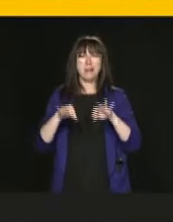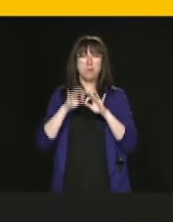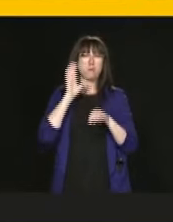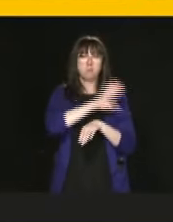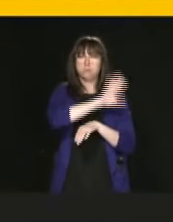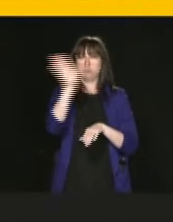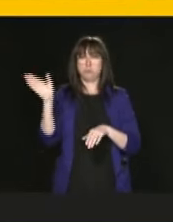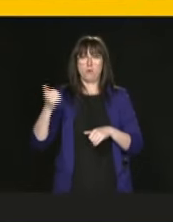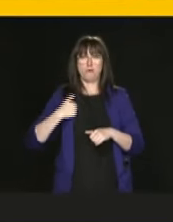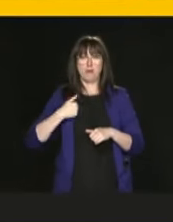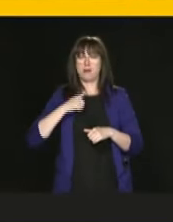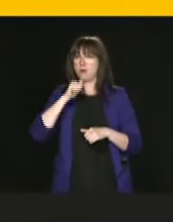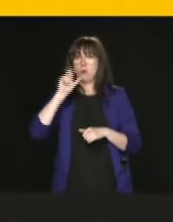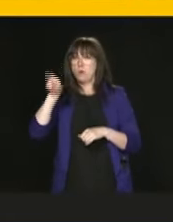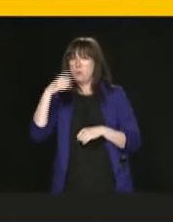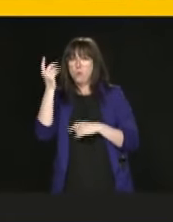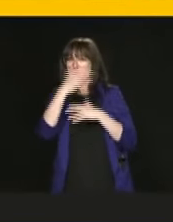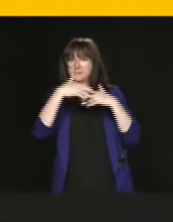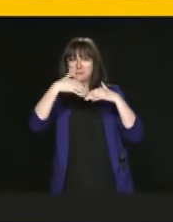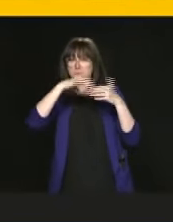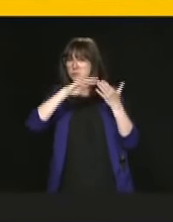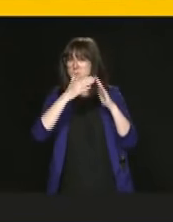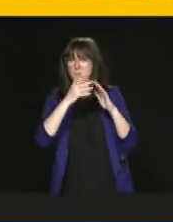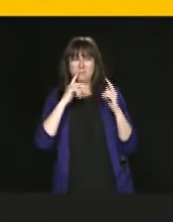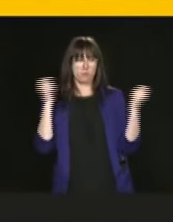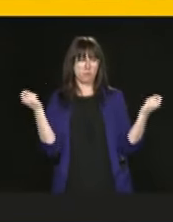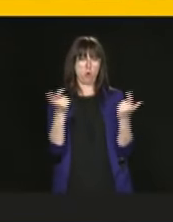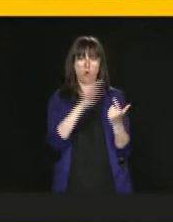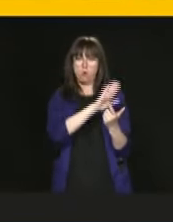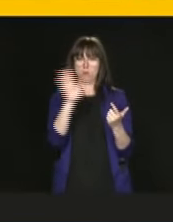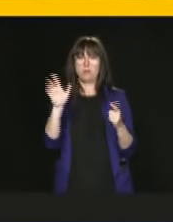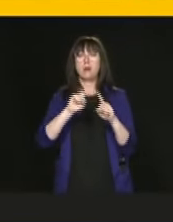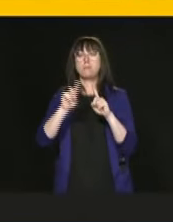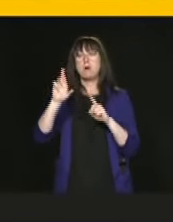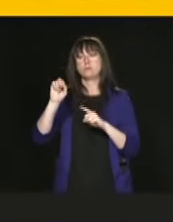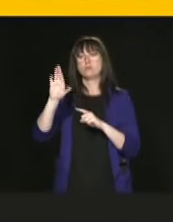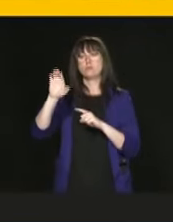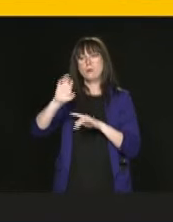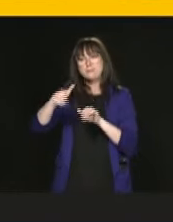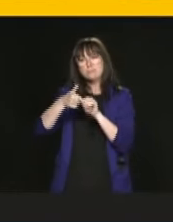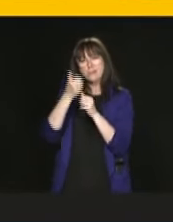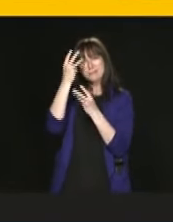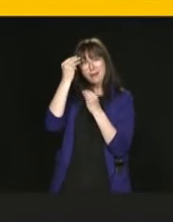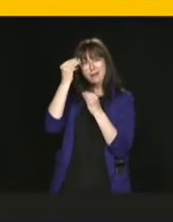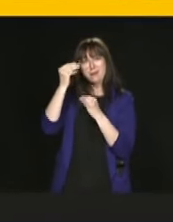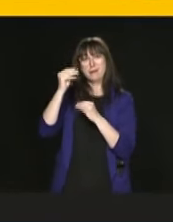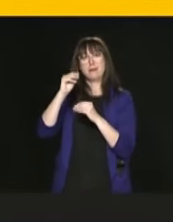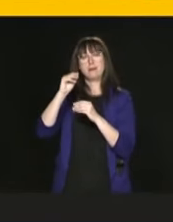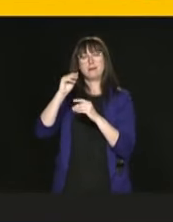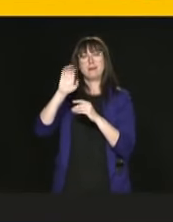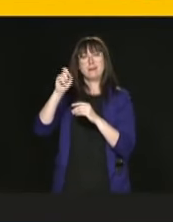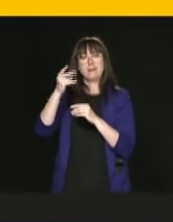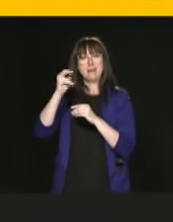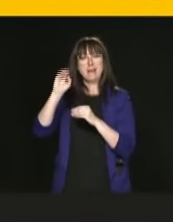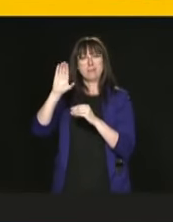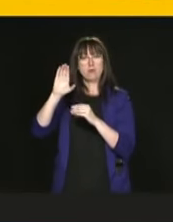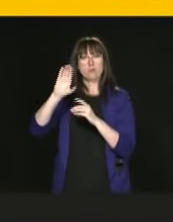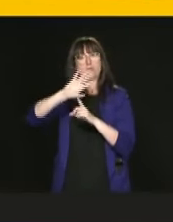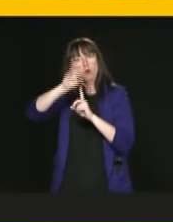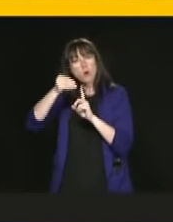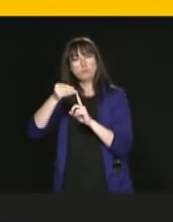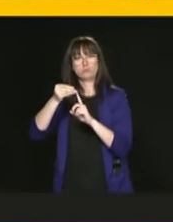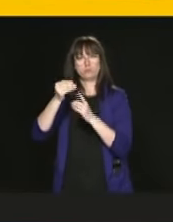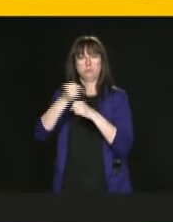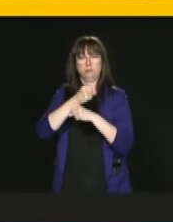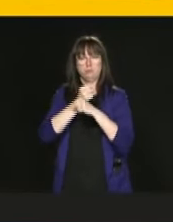Indigenous populations, but race-based data, ethno-cultural data that's being collected. And it allows you in the short term to be